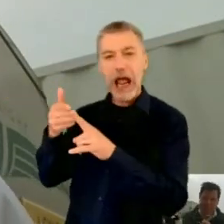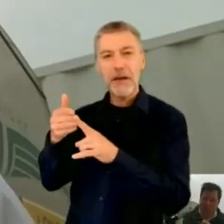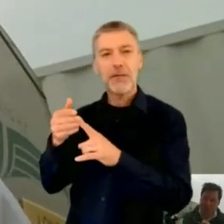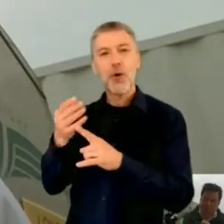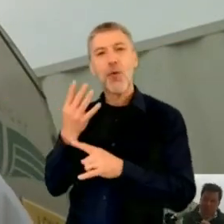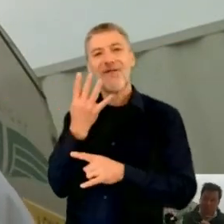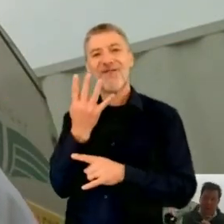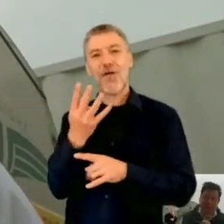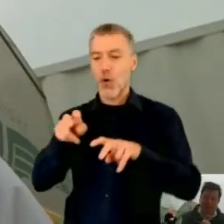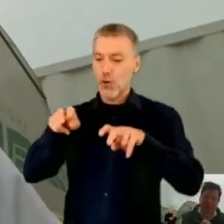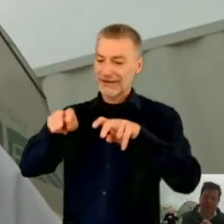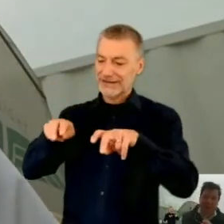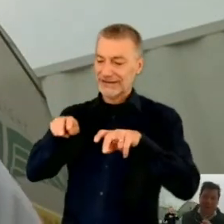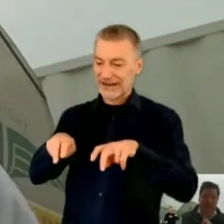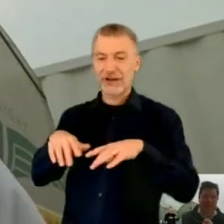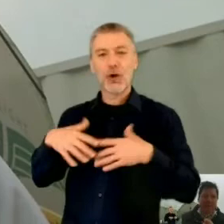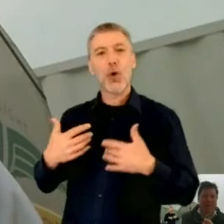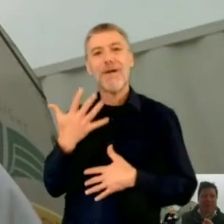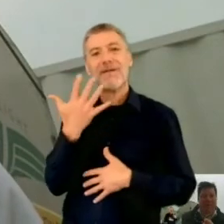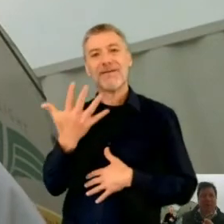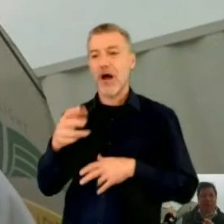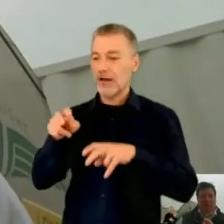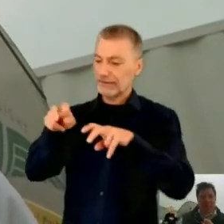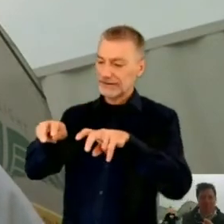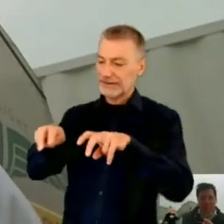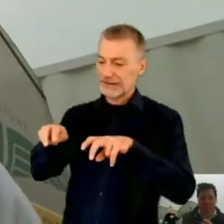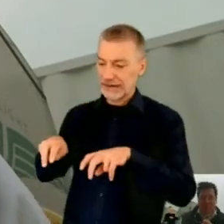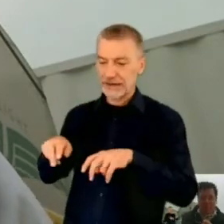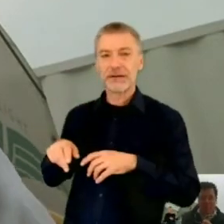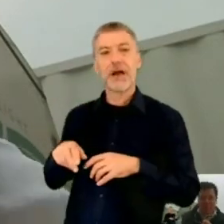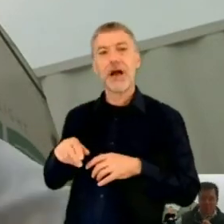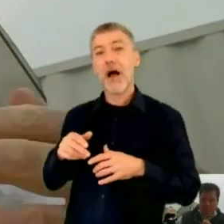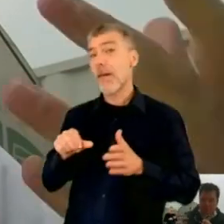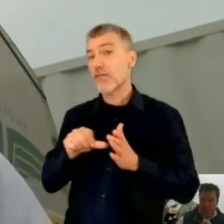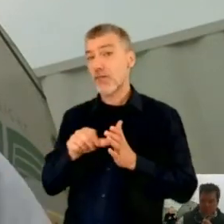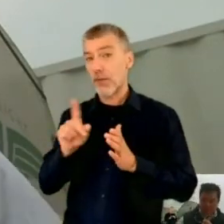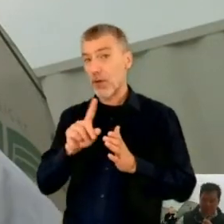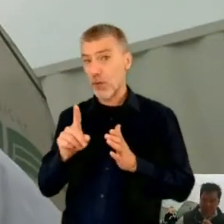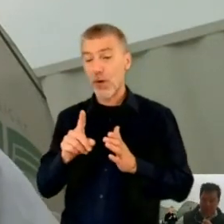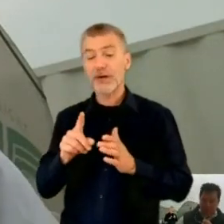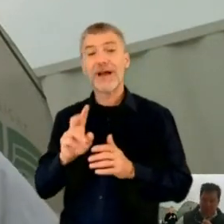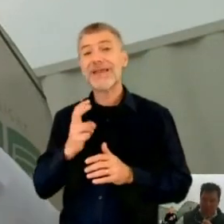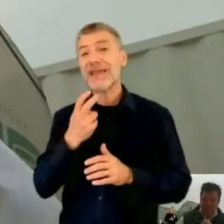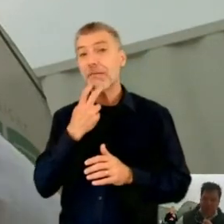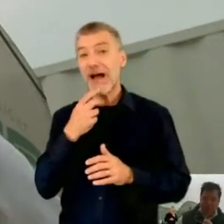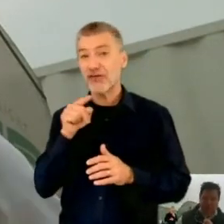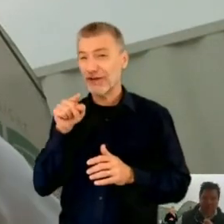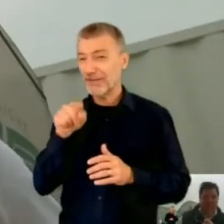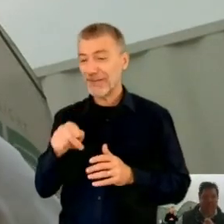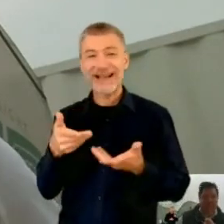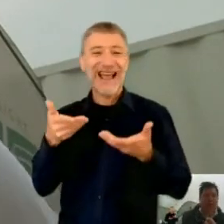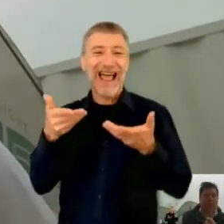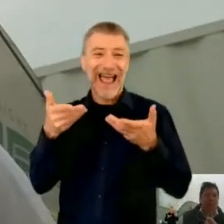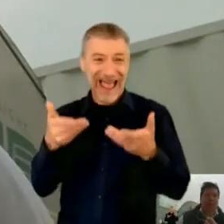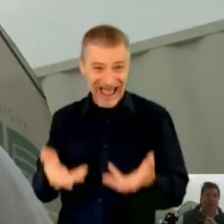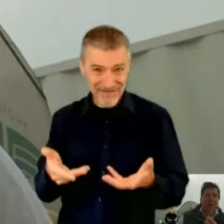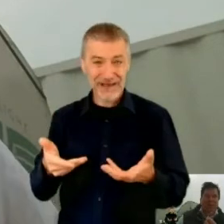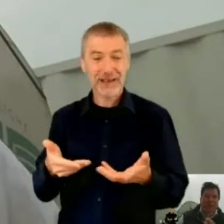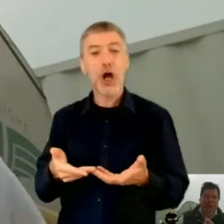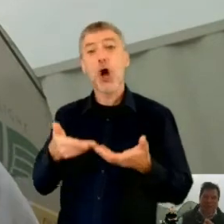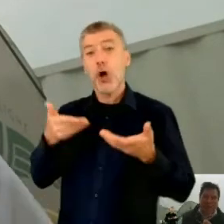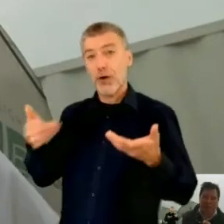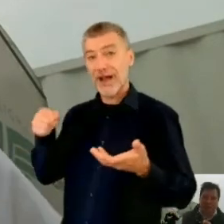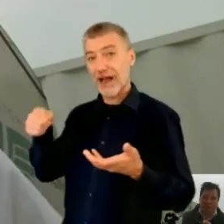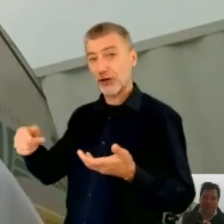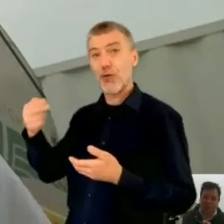batteries, they are heavy. They're heavier than the equivalent amount of fuel we could be using as a sustainable aviation fuel, a SAF. But they're